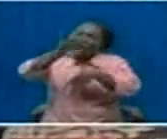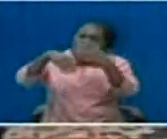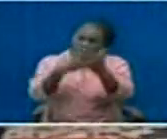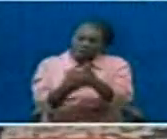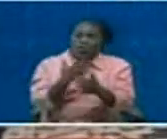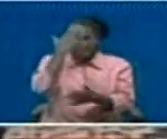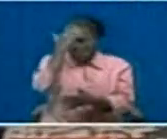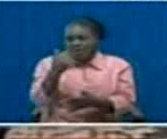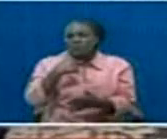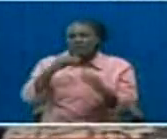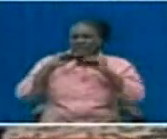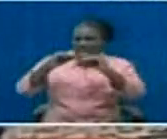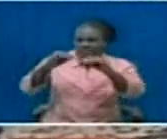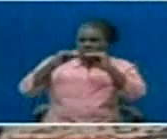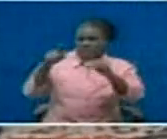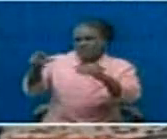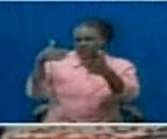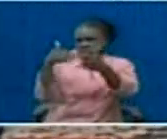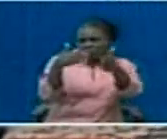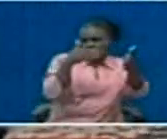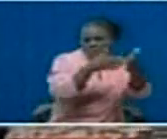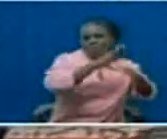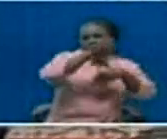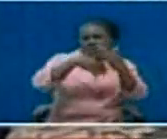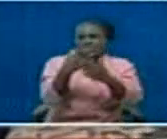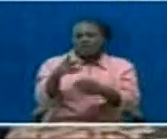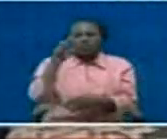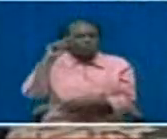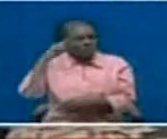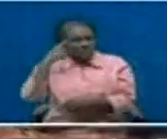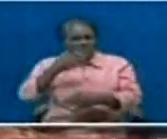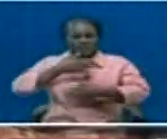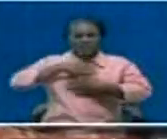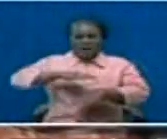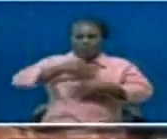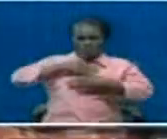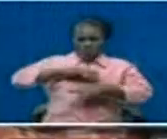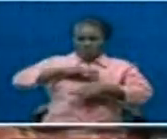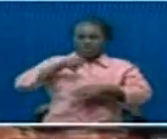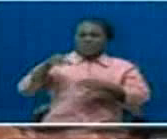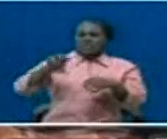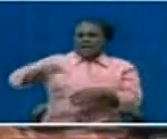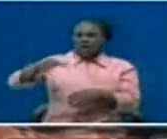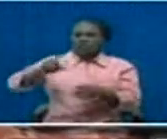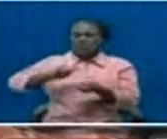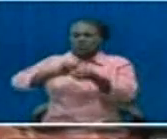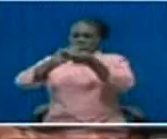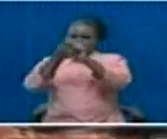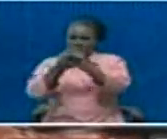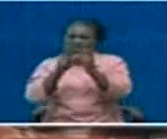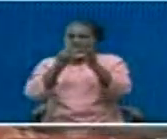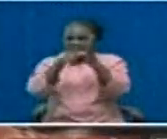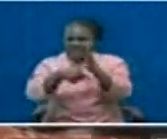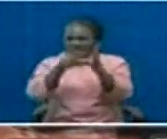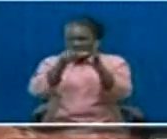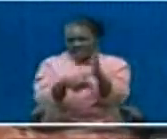That's why we have to educate these people to stop all things. Yeah. Do you see Samburu County? Do you see that whole county coming up sometime down the line? Will